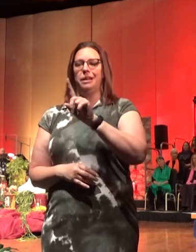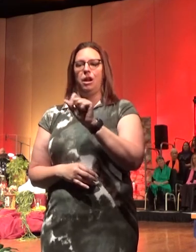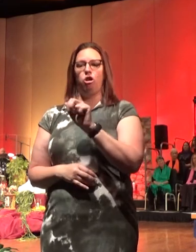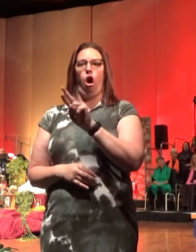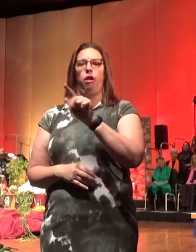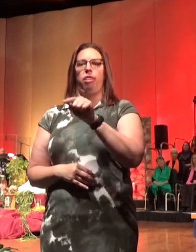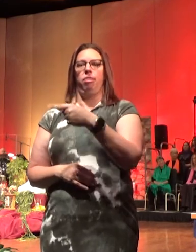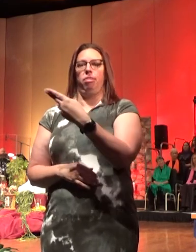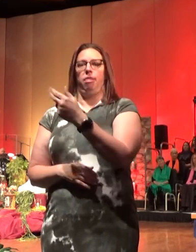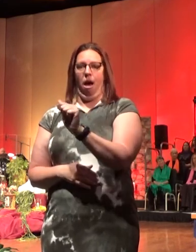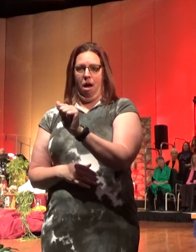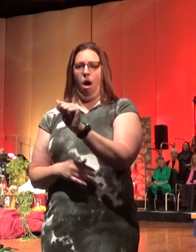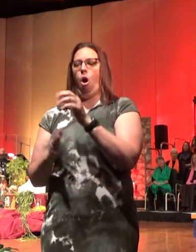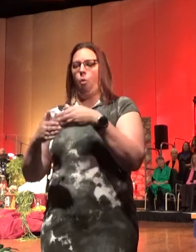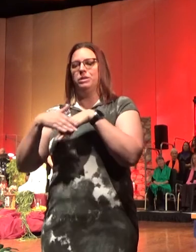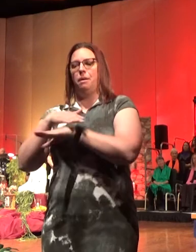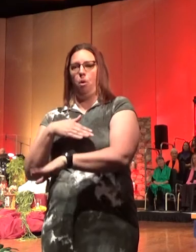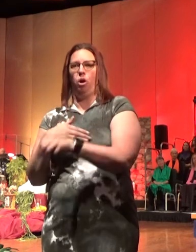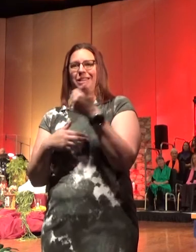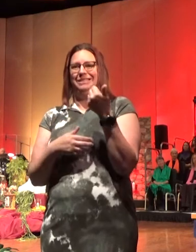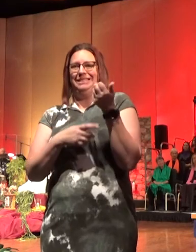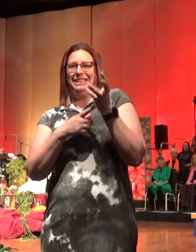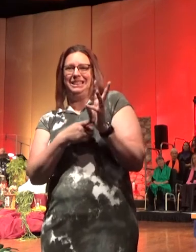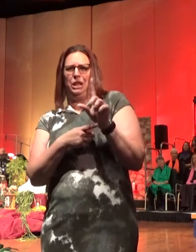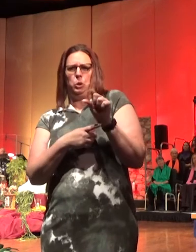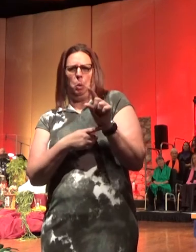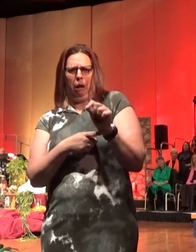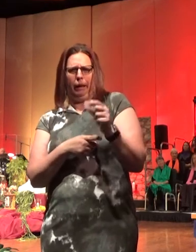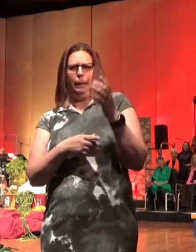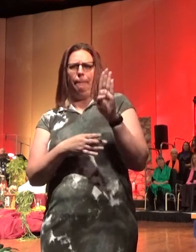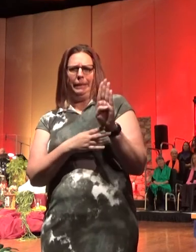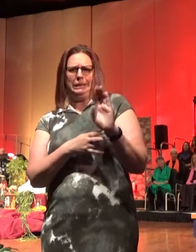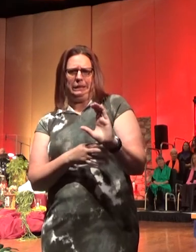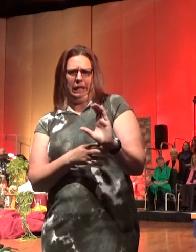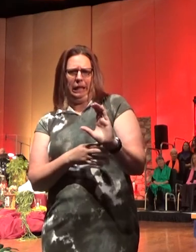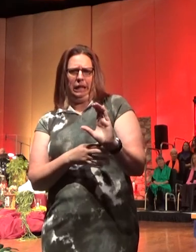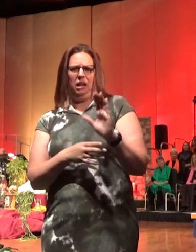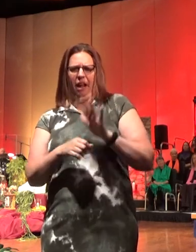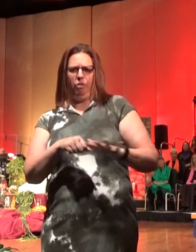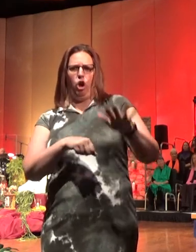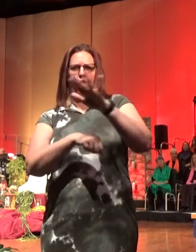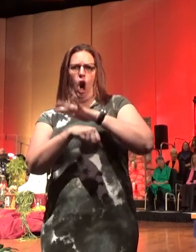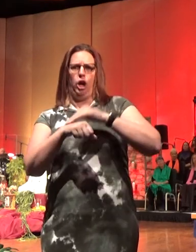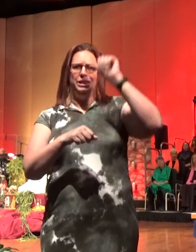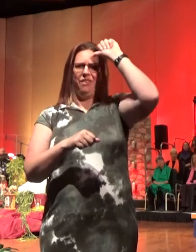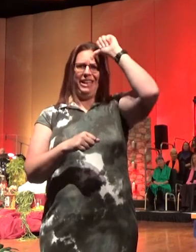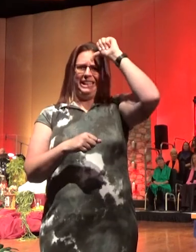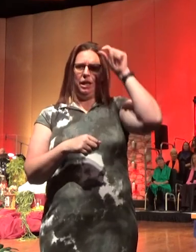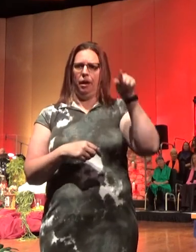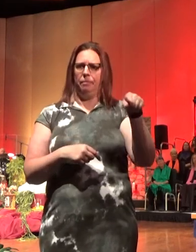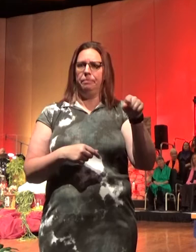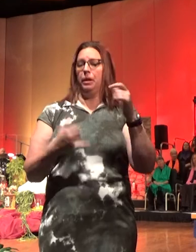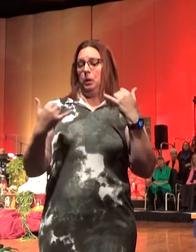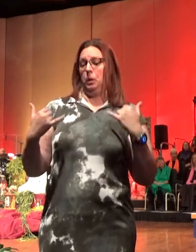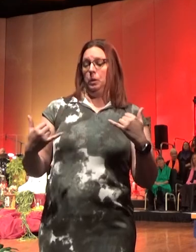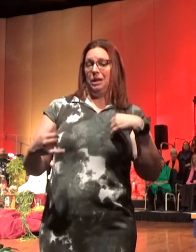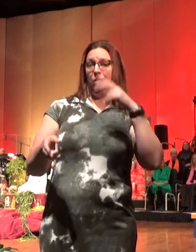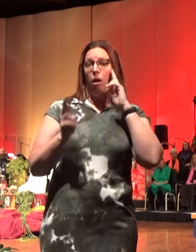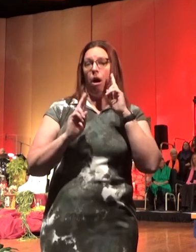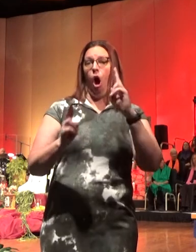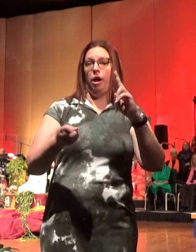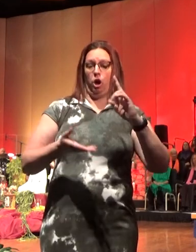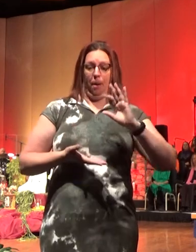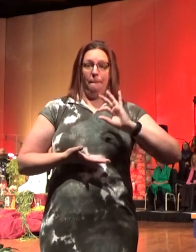BC in the gardens of Lumbini in India. And today we honor the Buddha's teachings with a